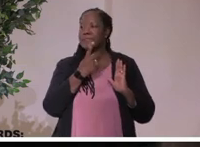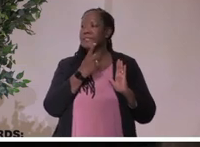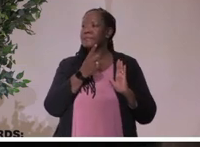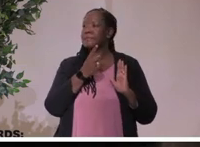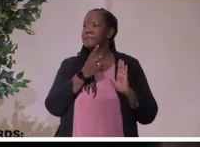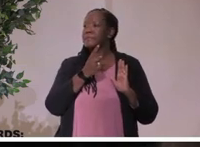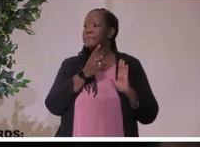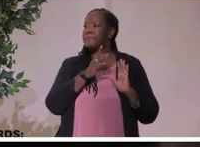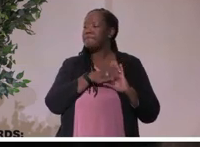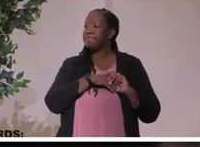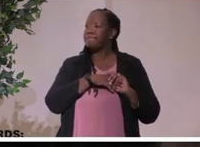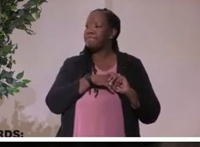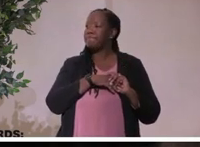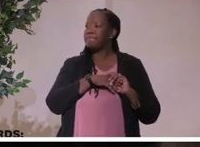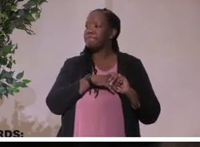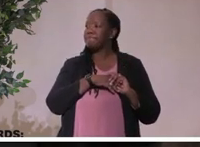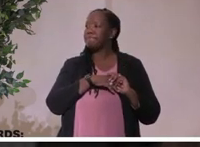maybe